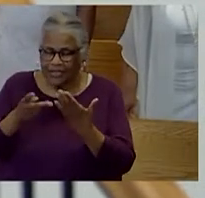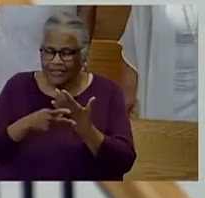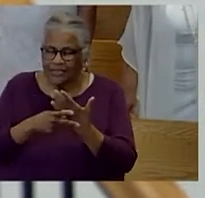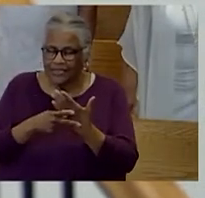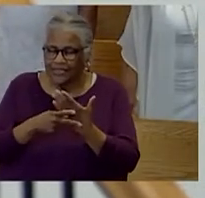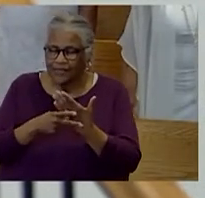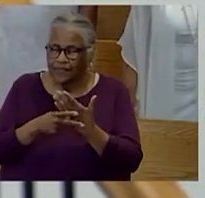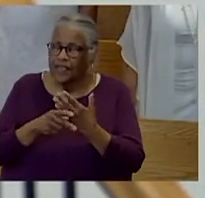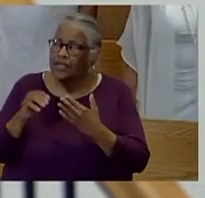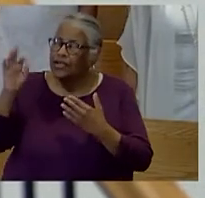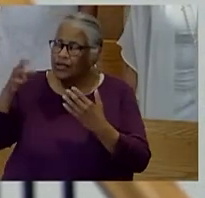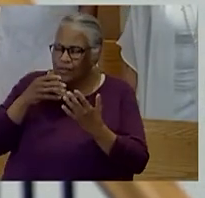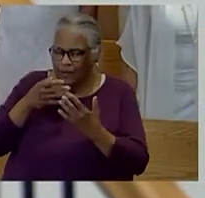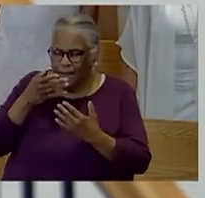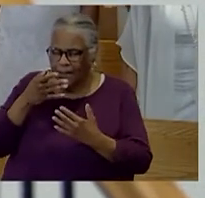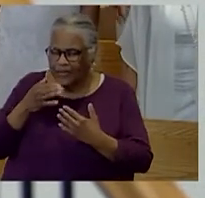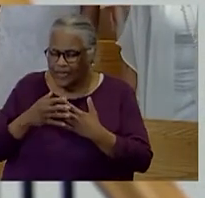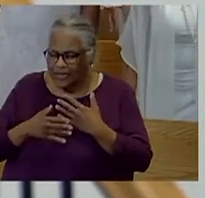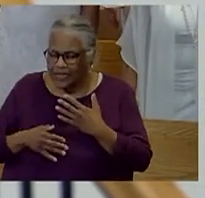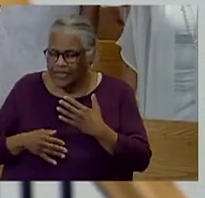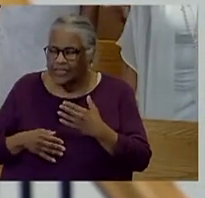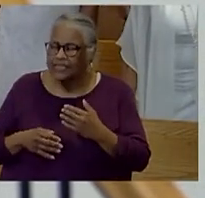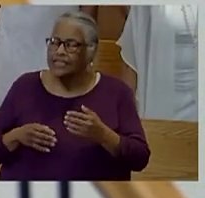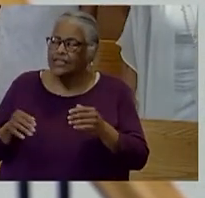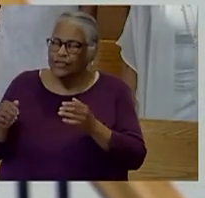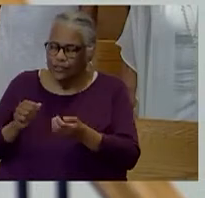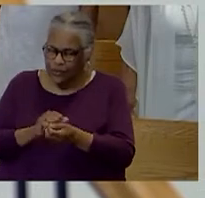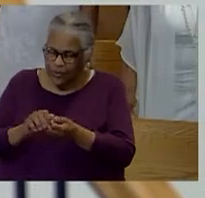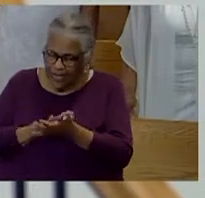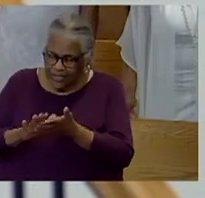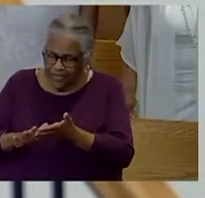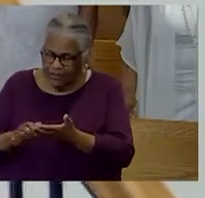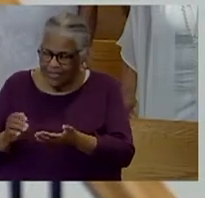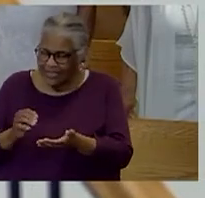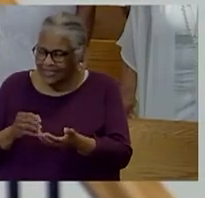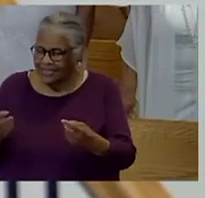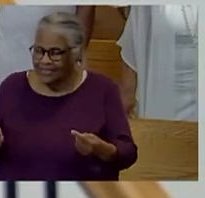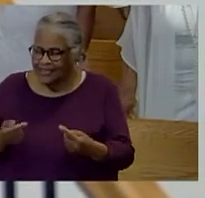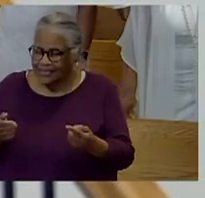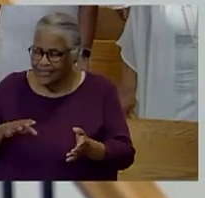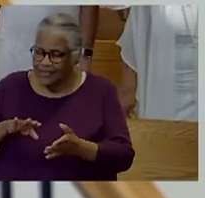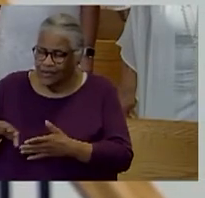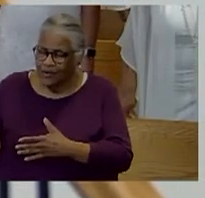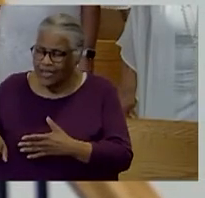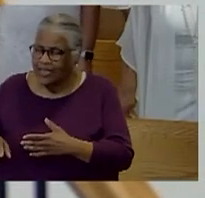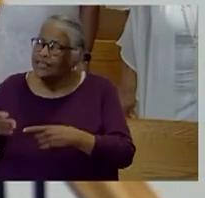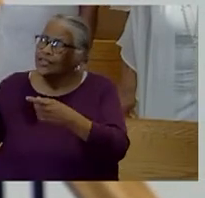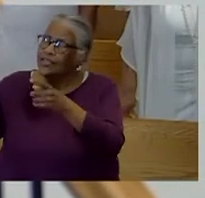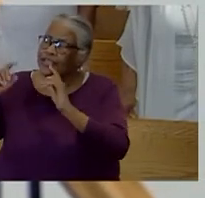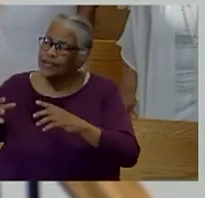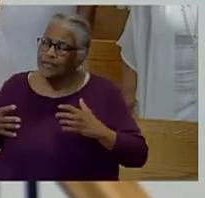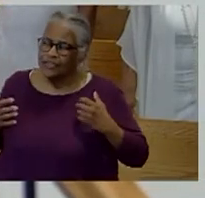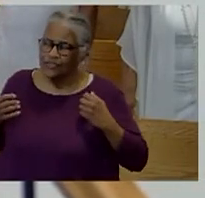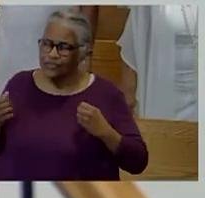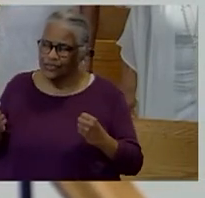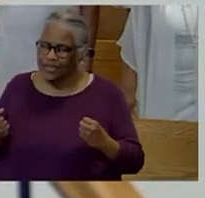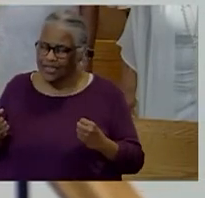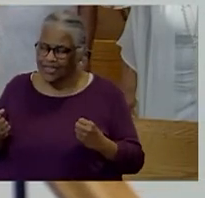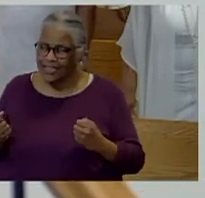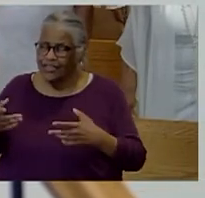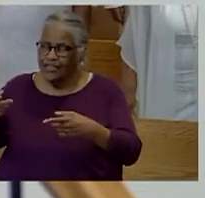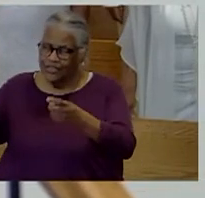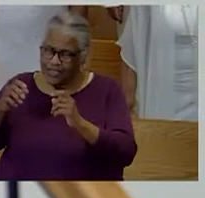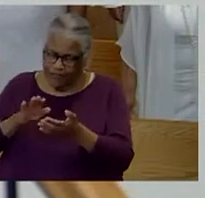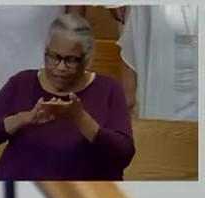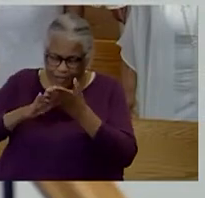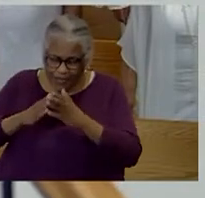my sins away. By your blood, Lord, you give me strength. By your blood, Lord, you give me peace and you give me